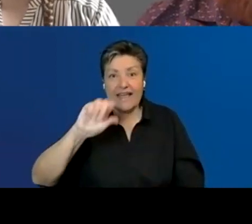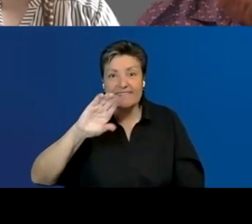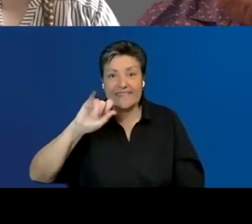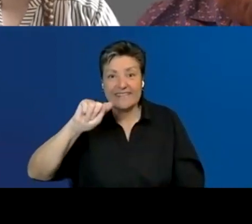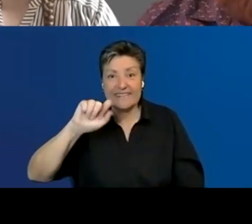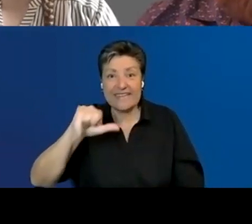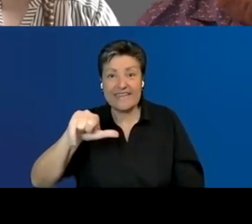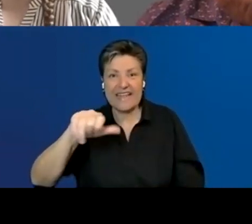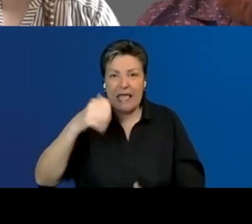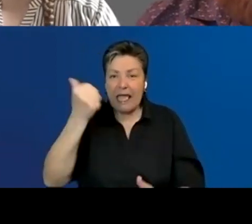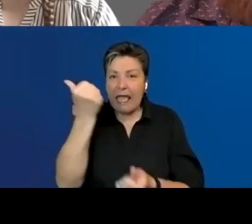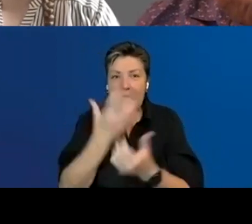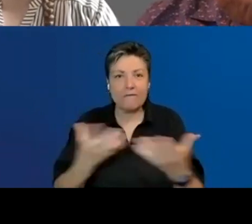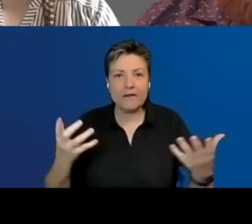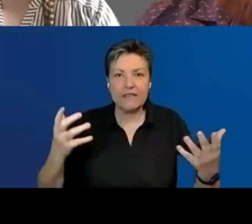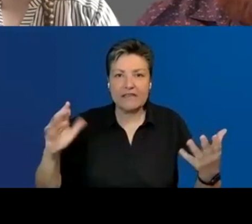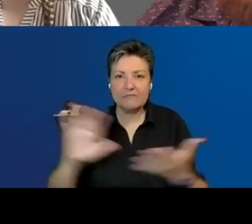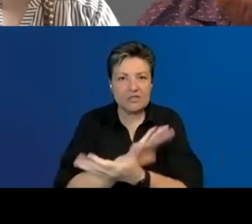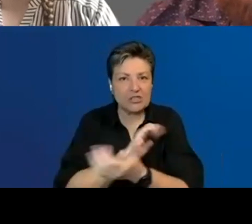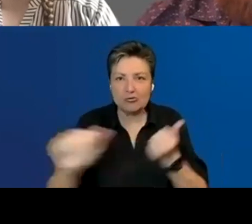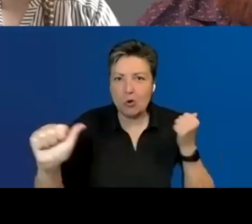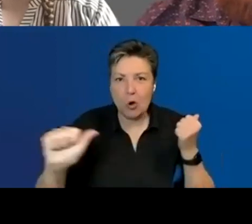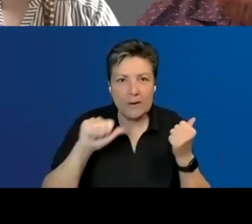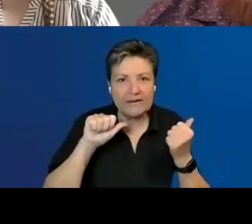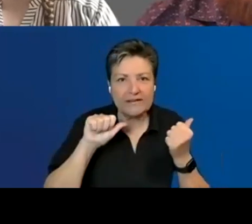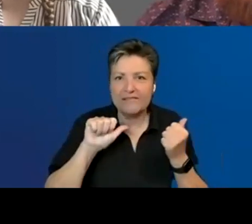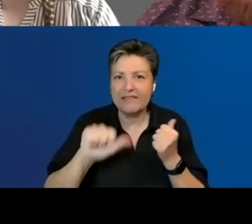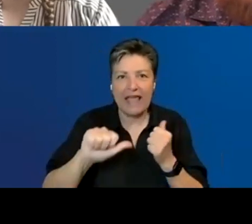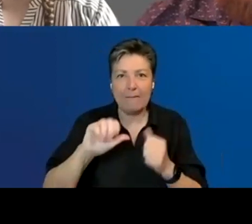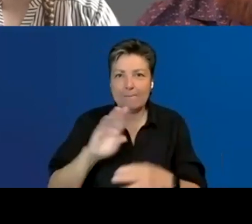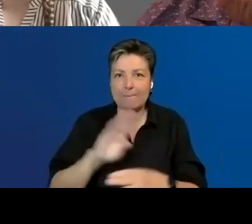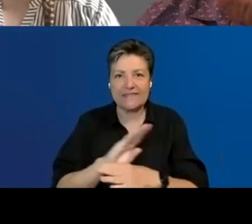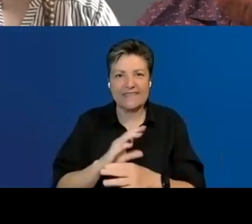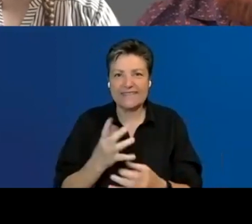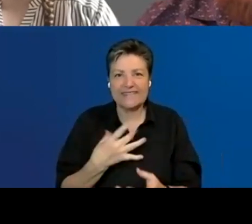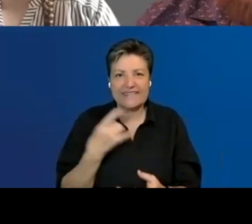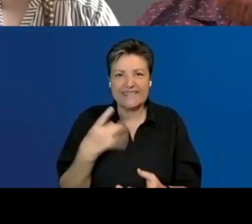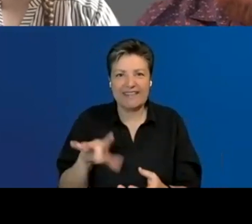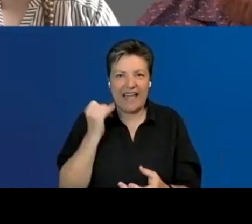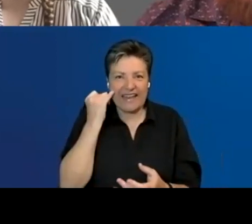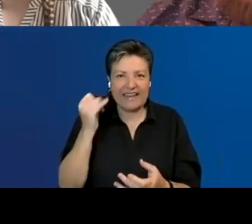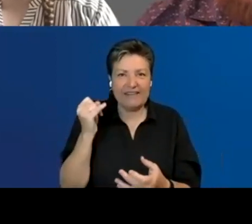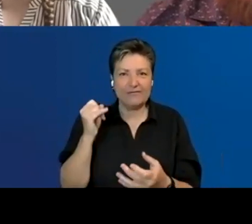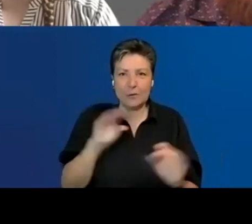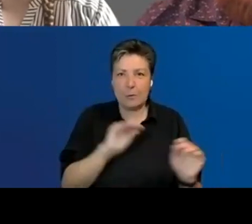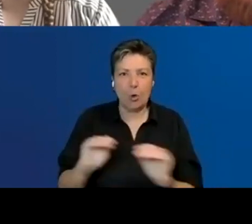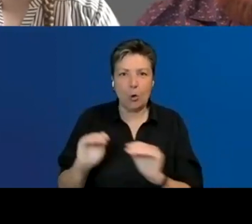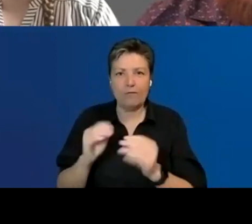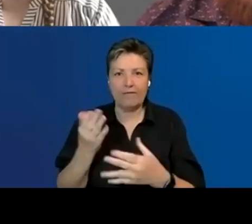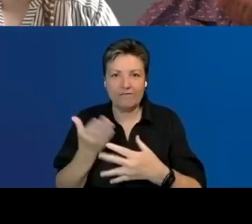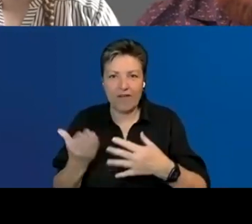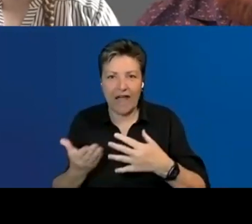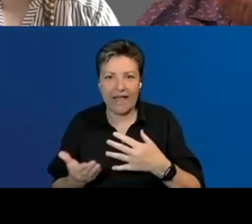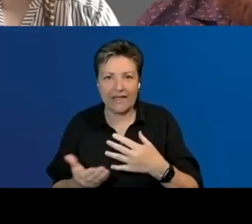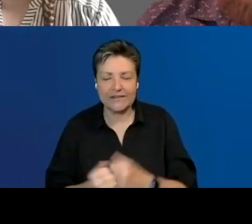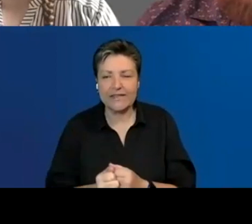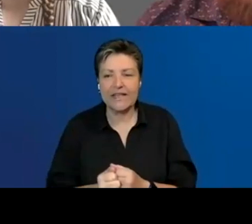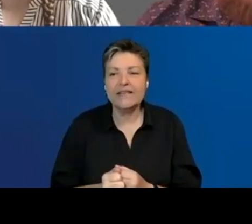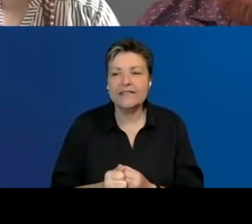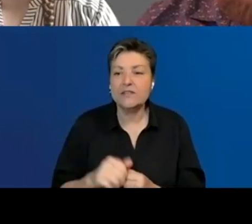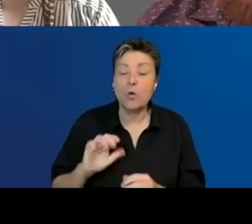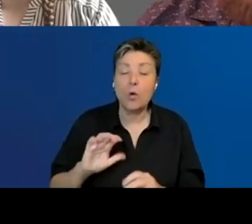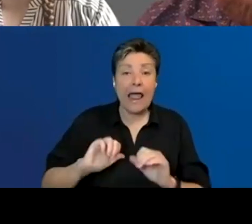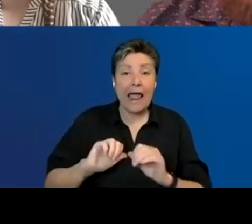because Audacity doesn't like it when you move files in anyways. And so how I problem solved that, or like, how I